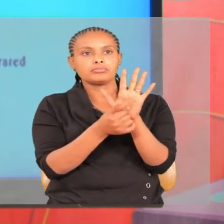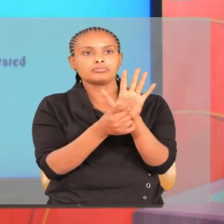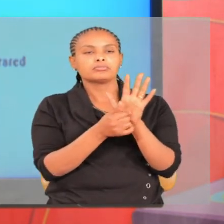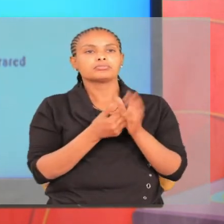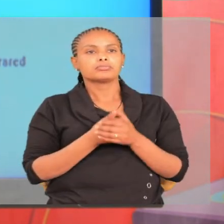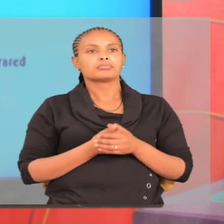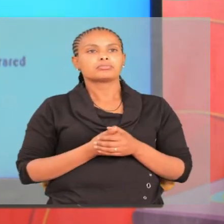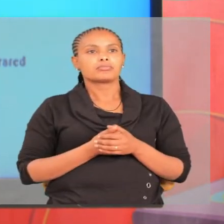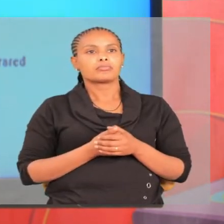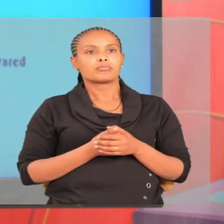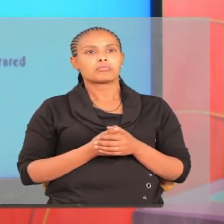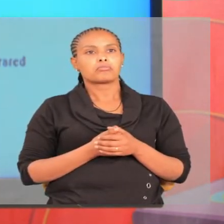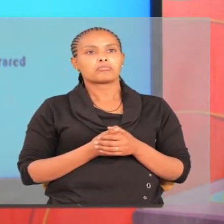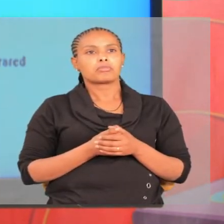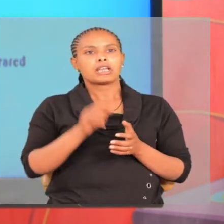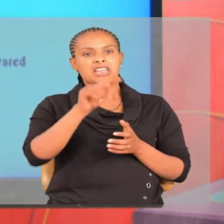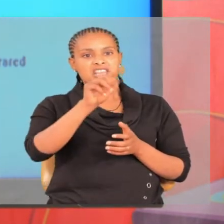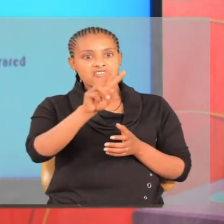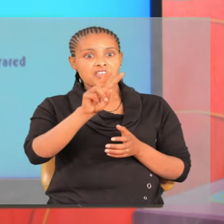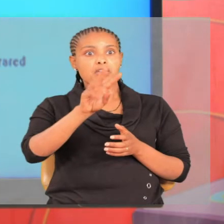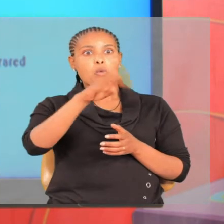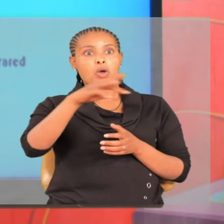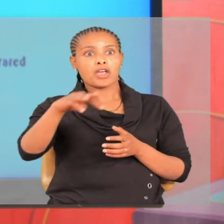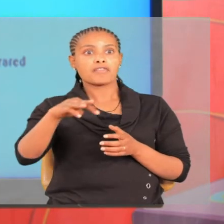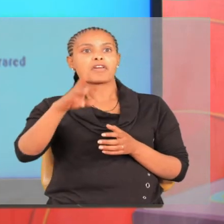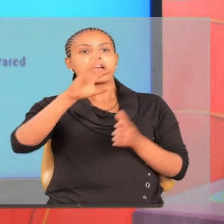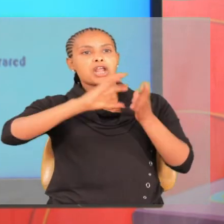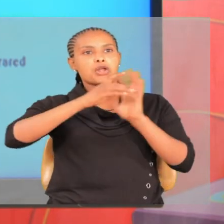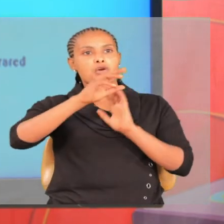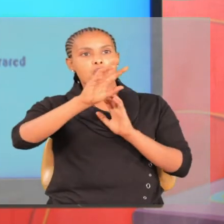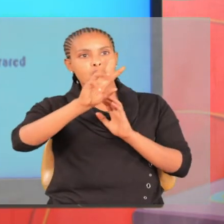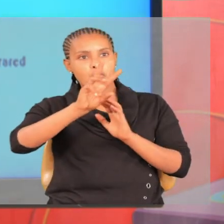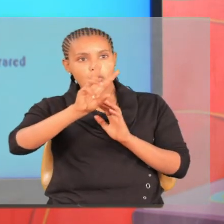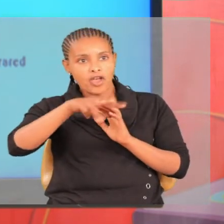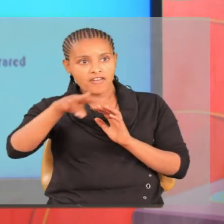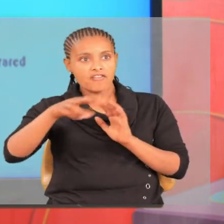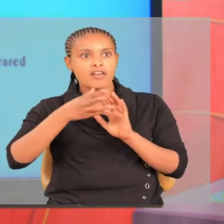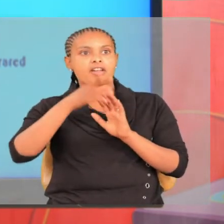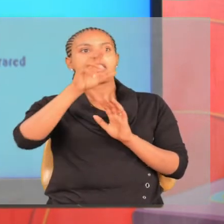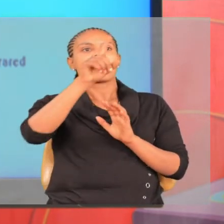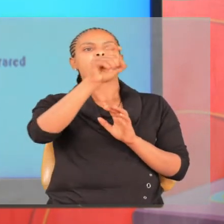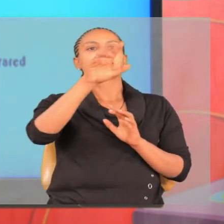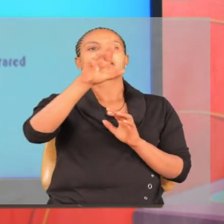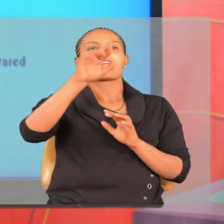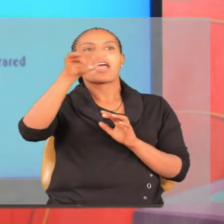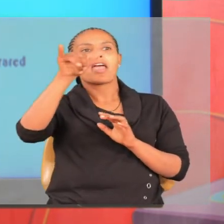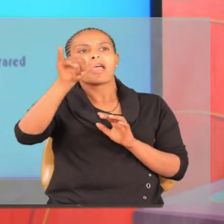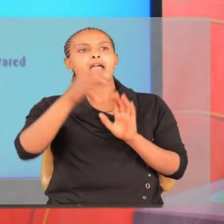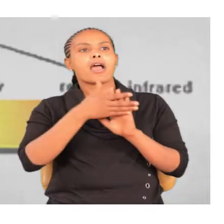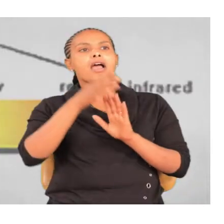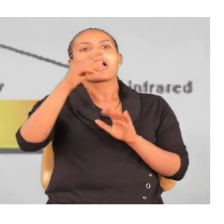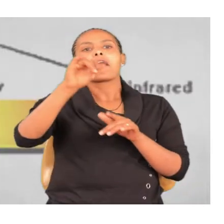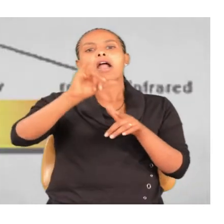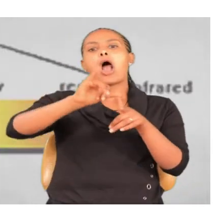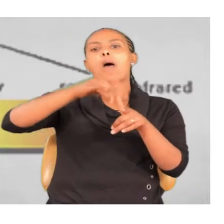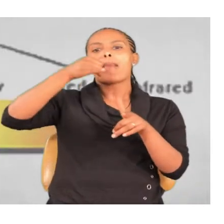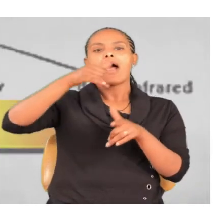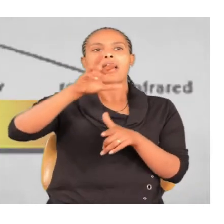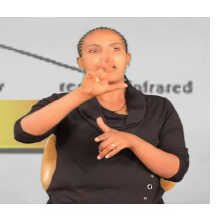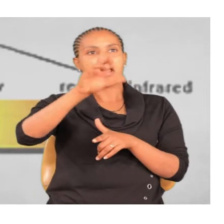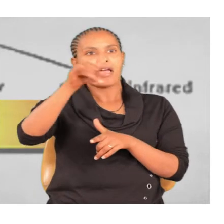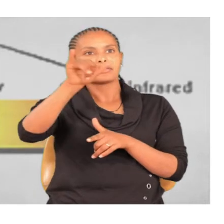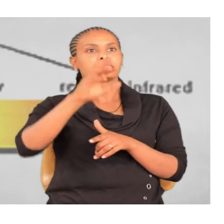TV wave, radio waves, UV, X-ray, and gamma rays.